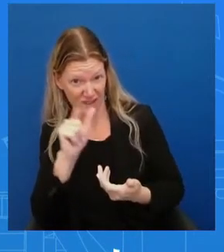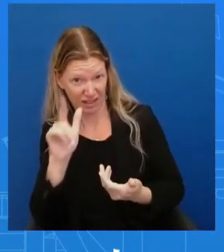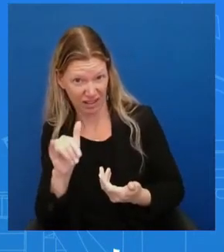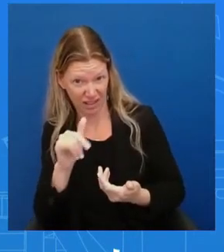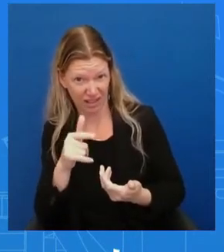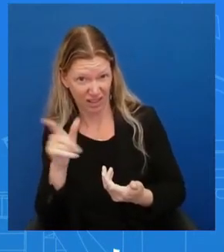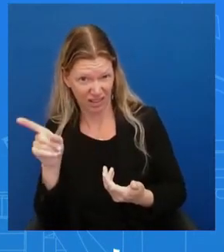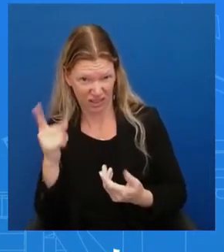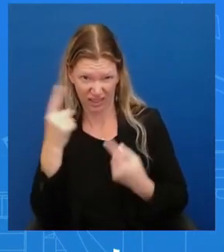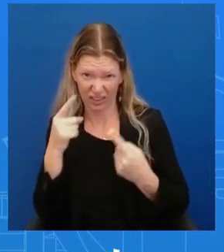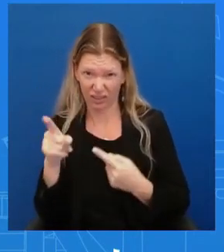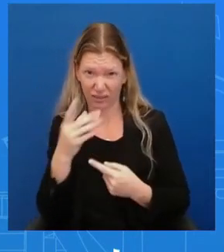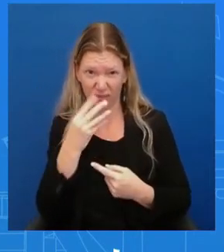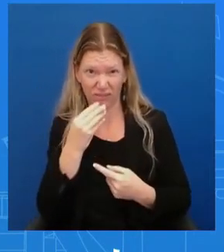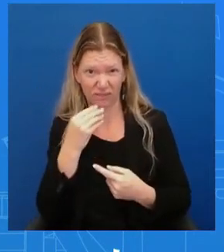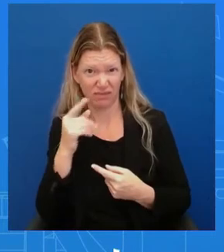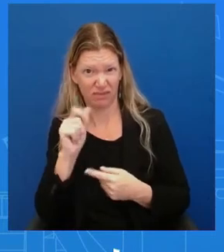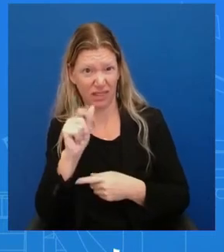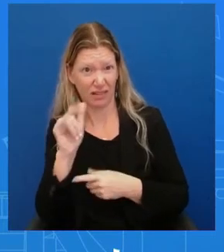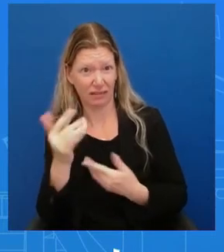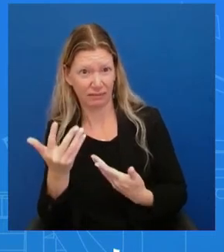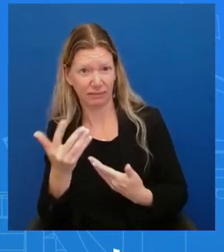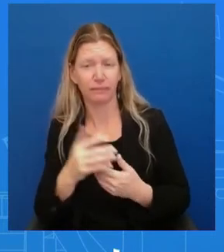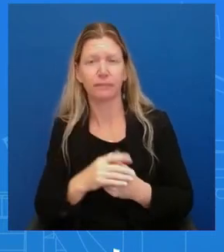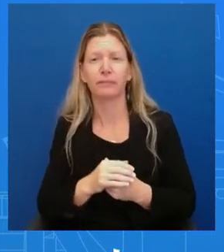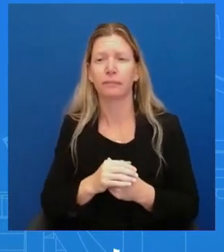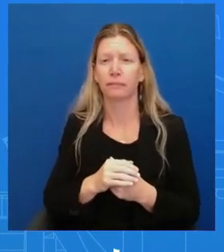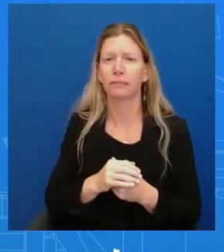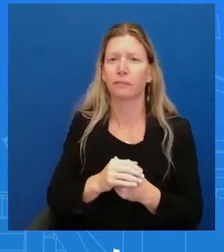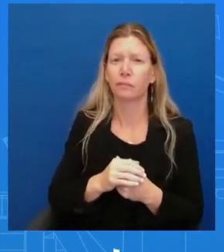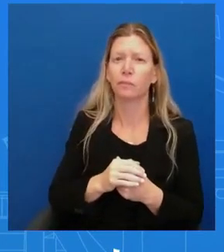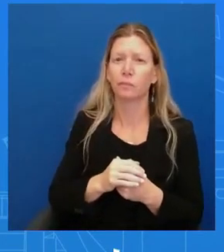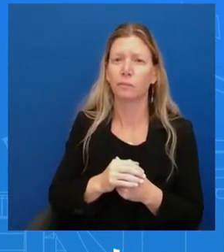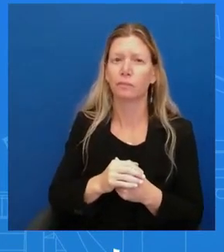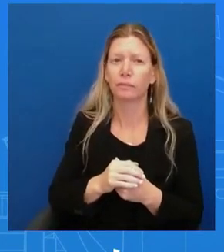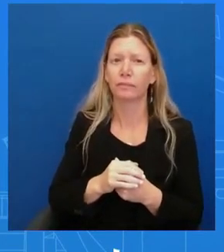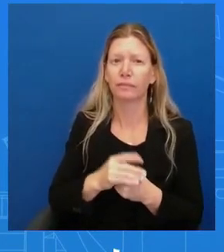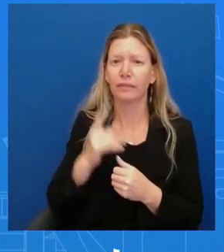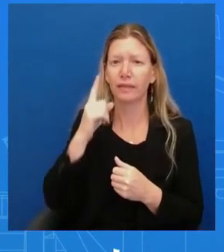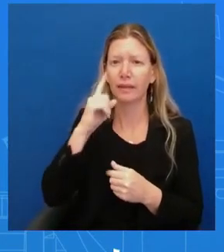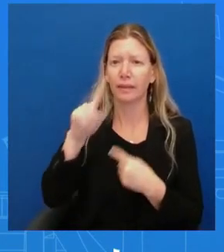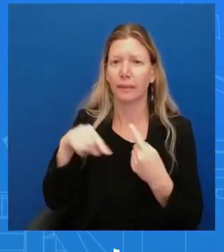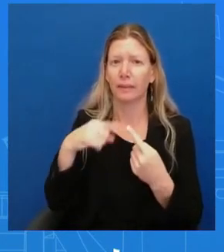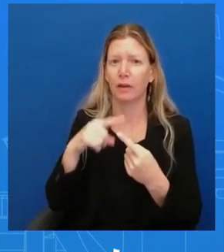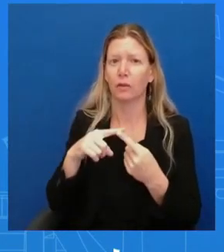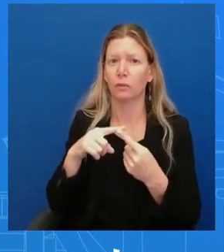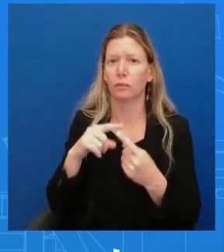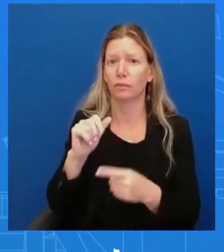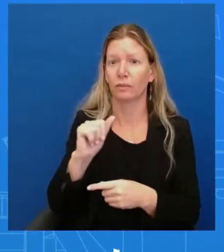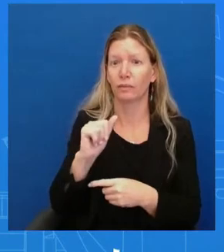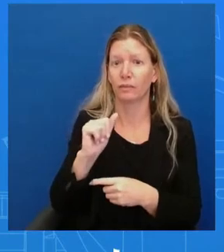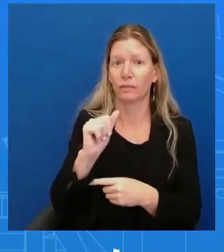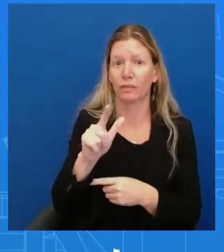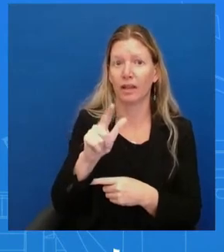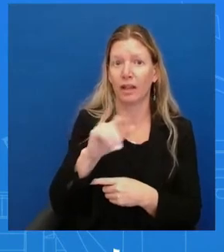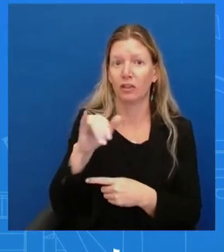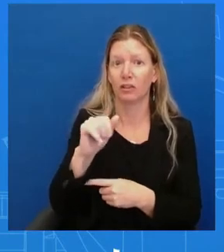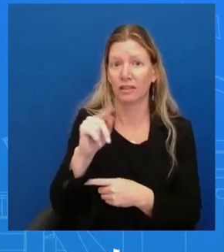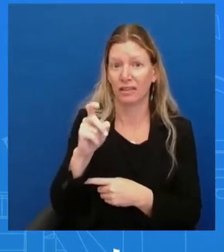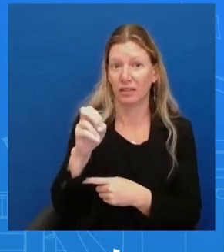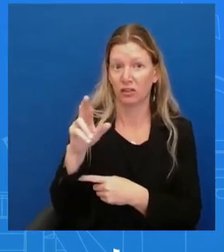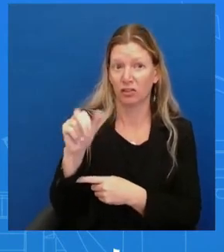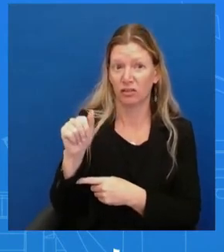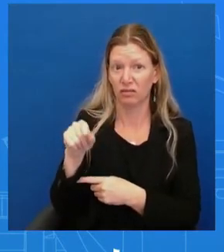speaking specifically, at least the reports that we've seen is about Al Jazeera specifically, but it doesn't matter, whichever, right, journalist